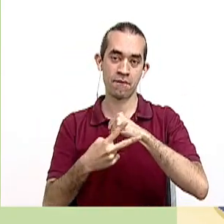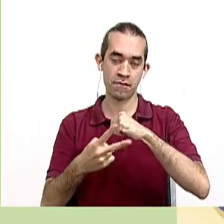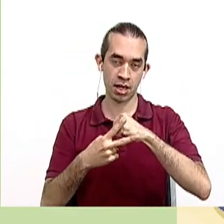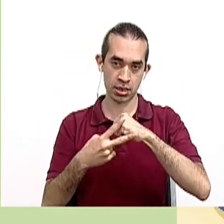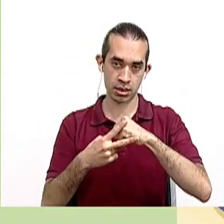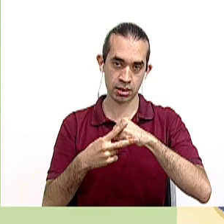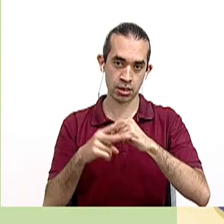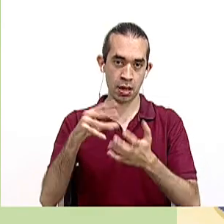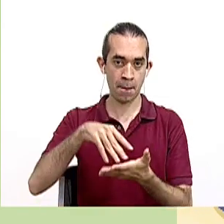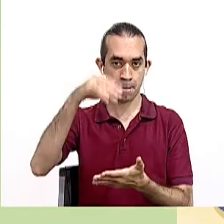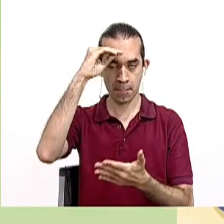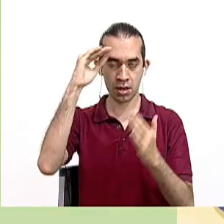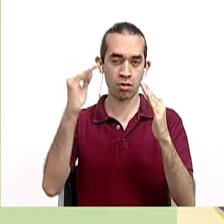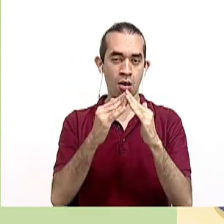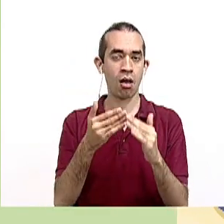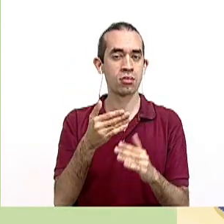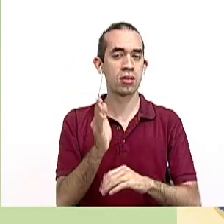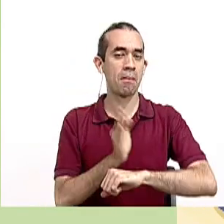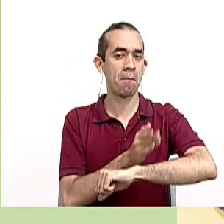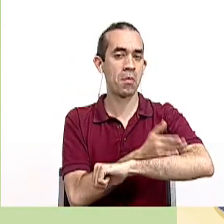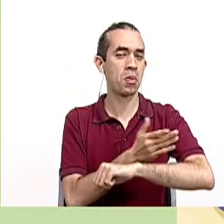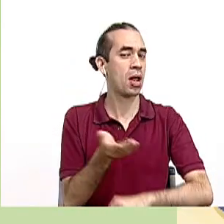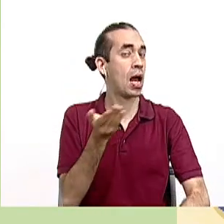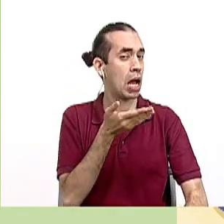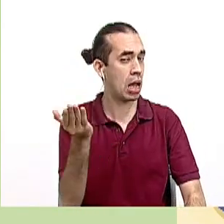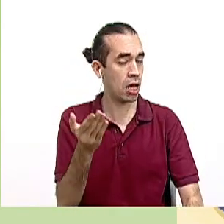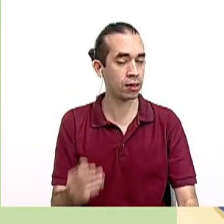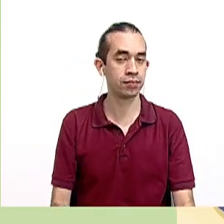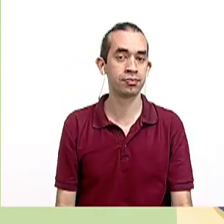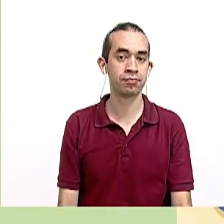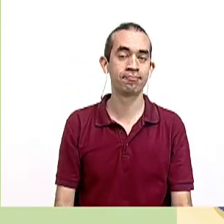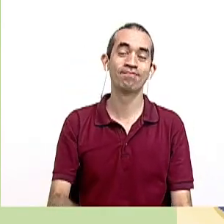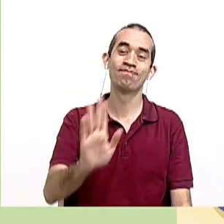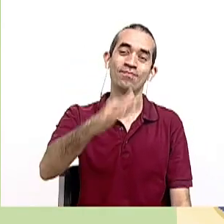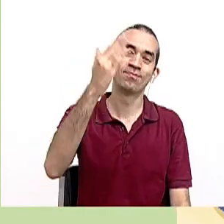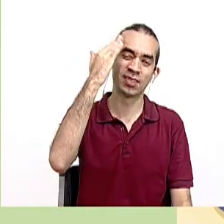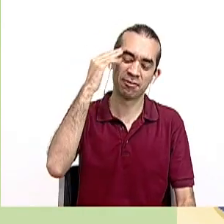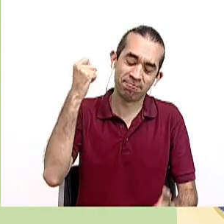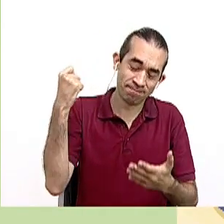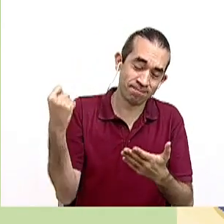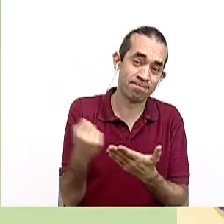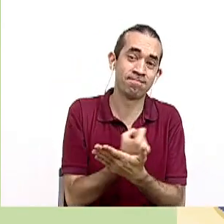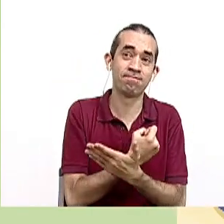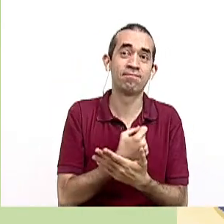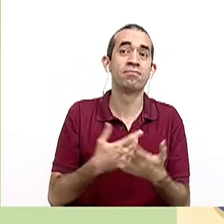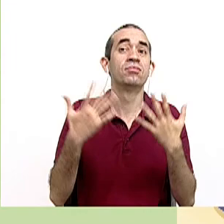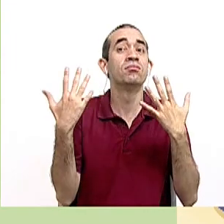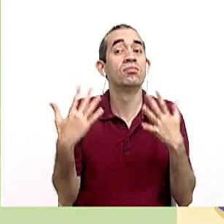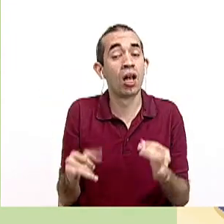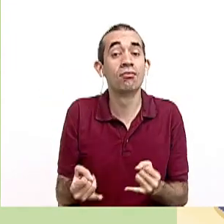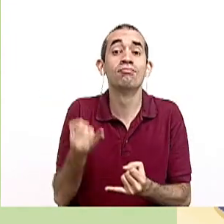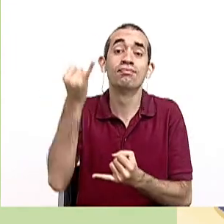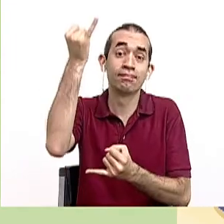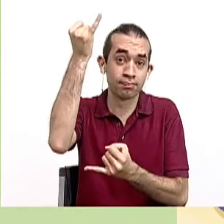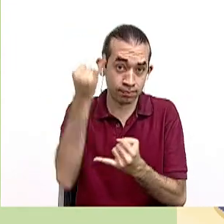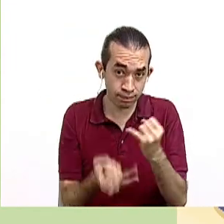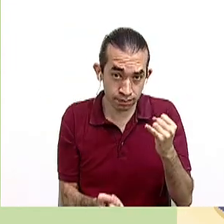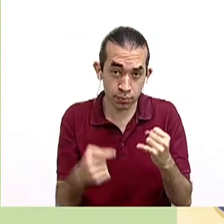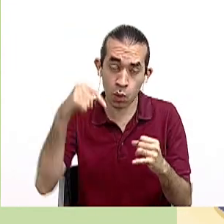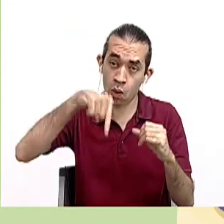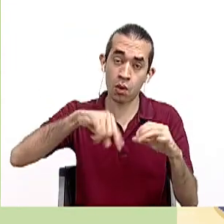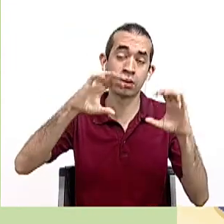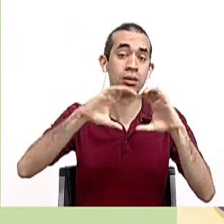in Aprendo en Casa. Okay, so unfortunately, we have come to the end of